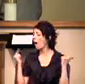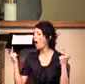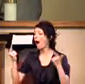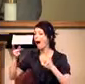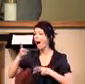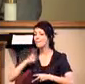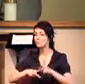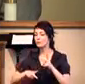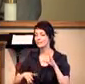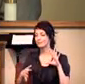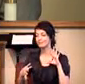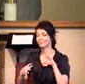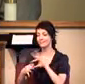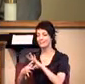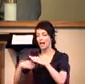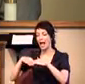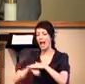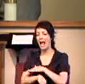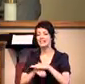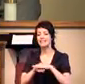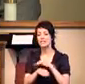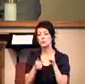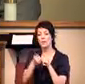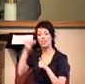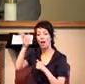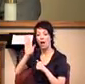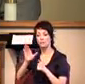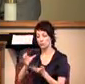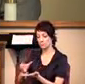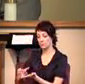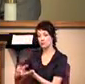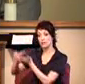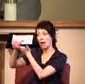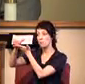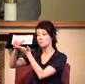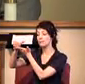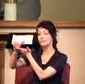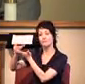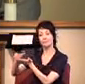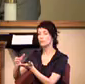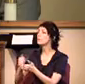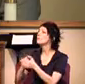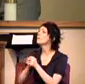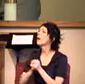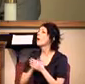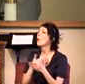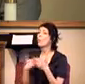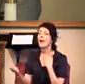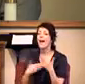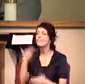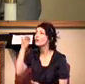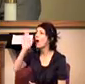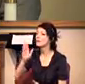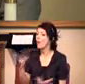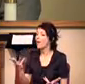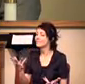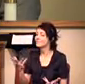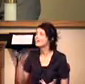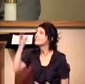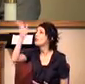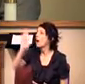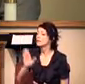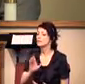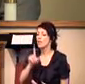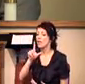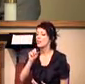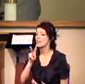cup and pray that however God is, the one thing God is love. And